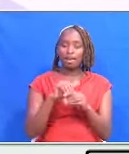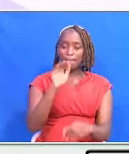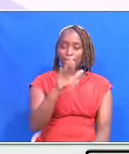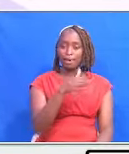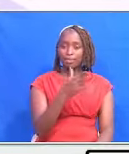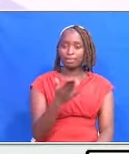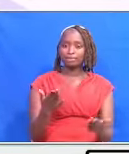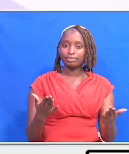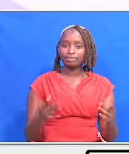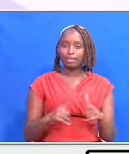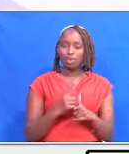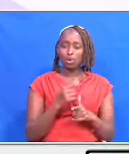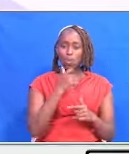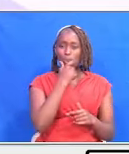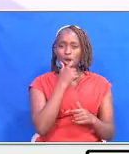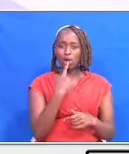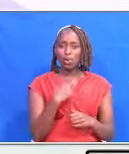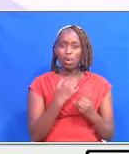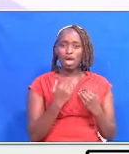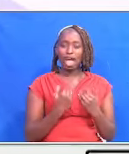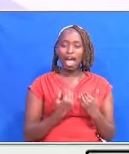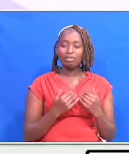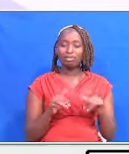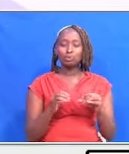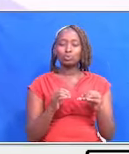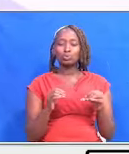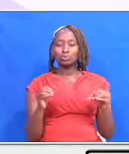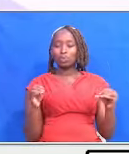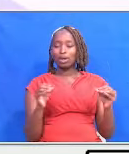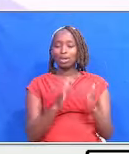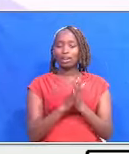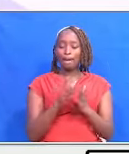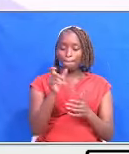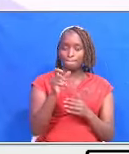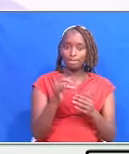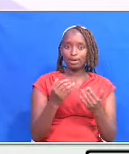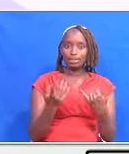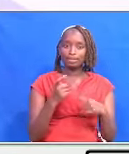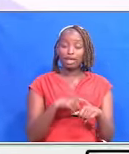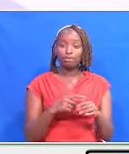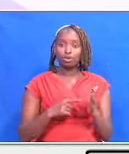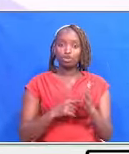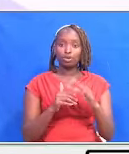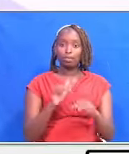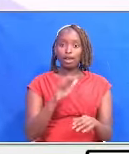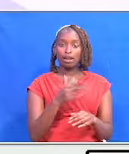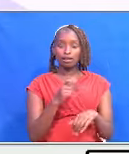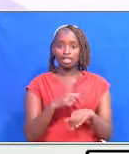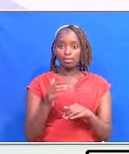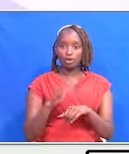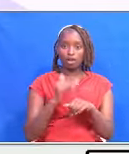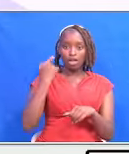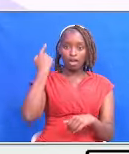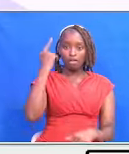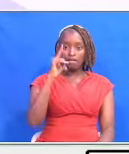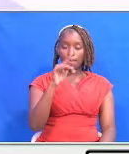debating those issues, having hashtags and people trending about it. When somebody shows up in parliament, having been called before a parliamentary committee, and